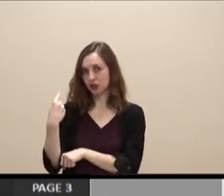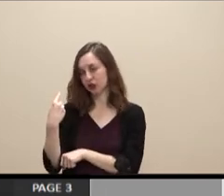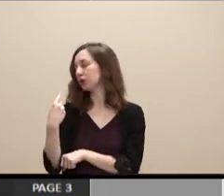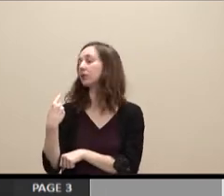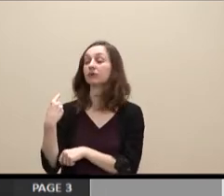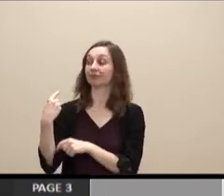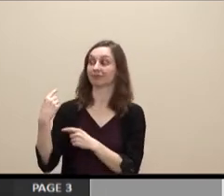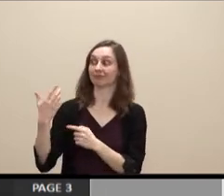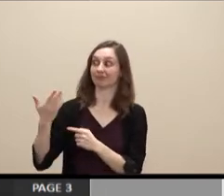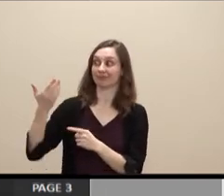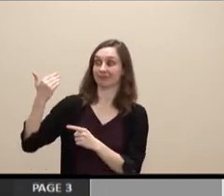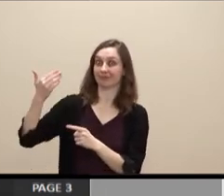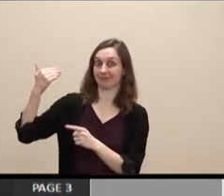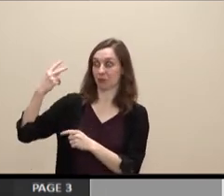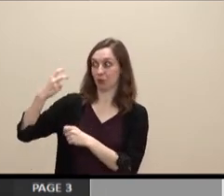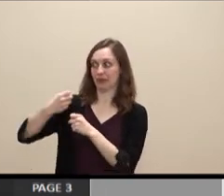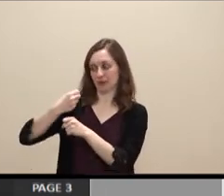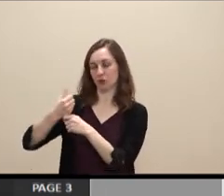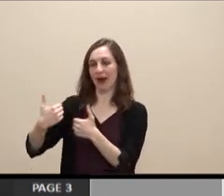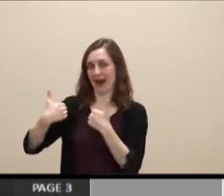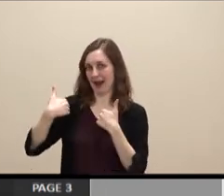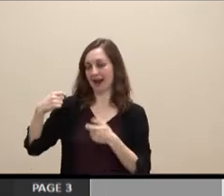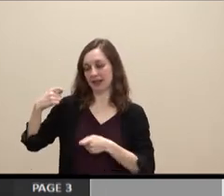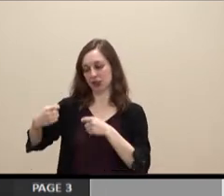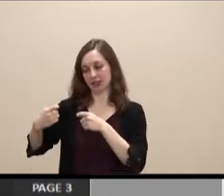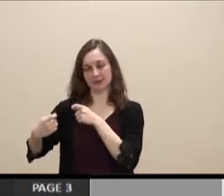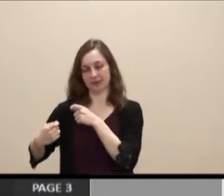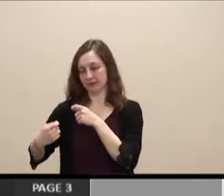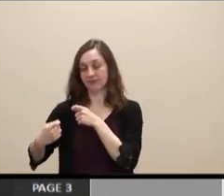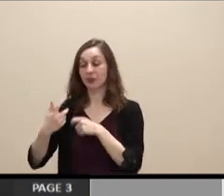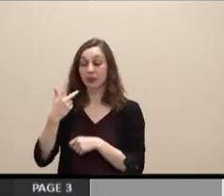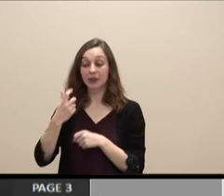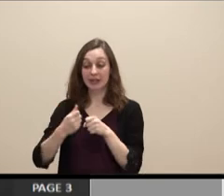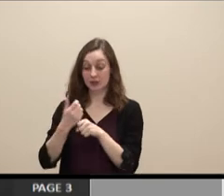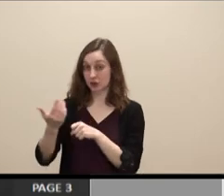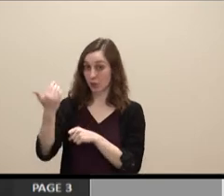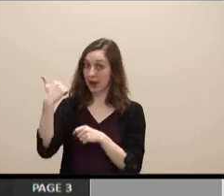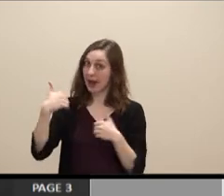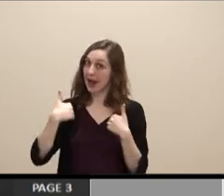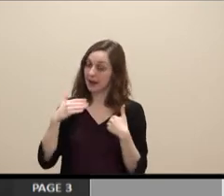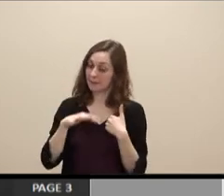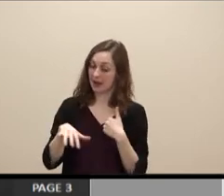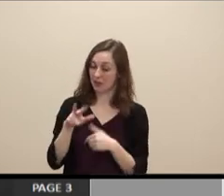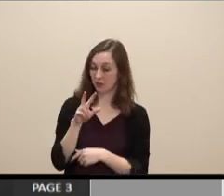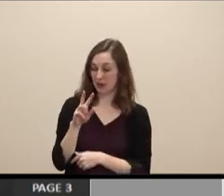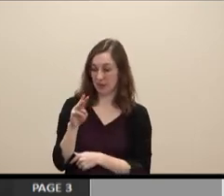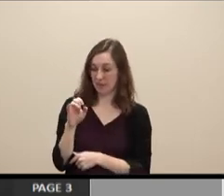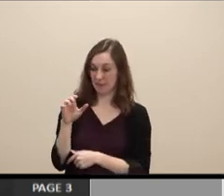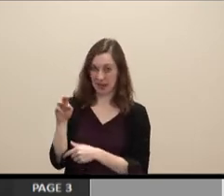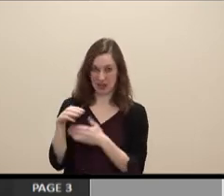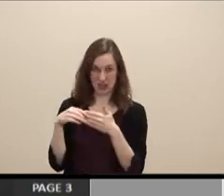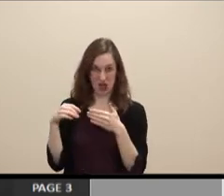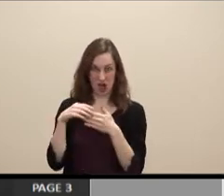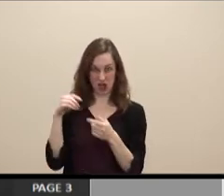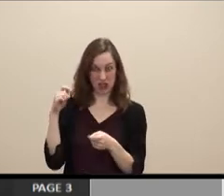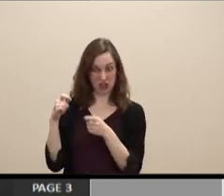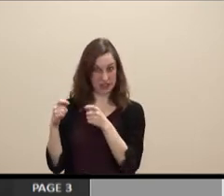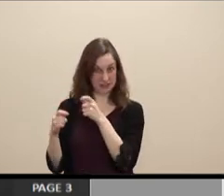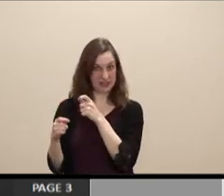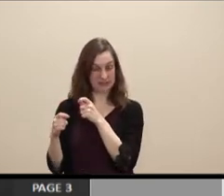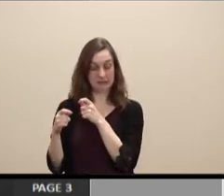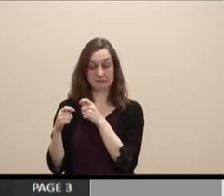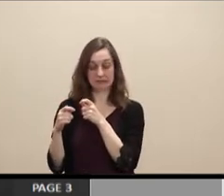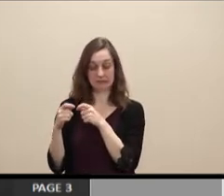been having for the previous 2 years. 3 years ago, we had about $3 million upward adjustments. The year